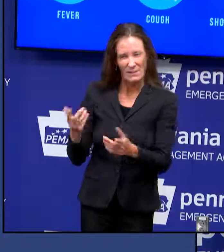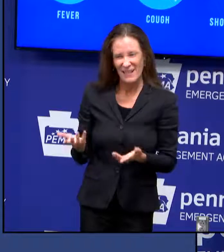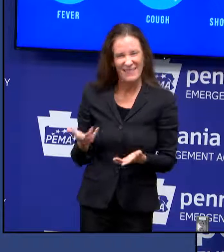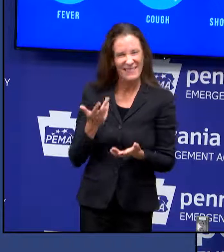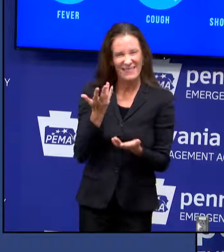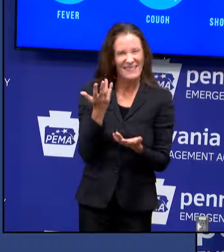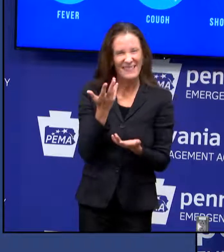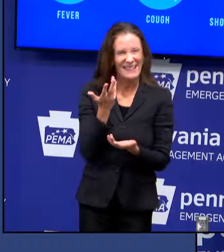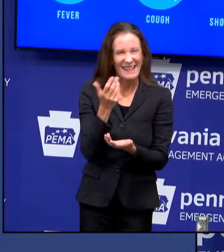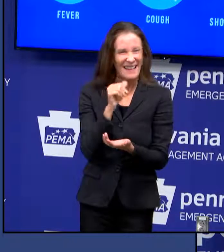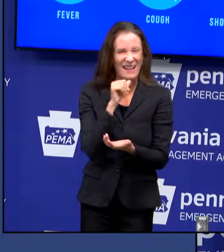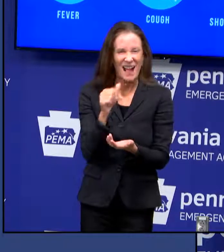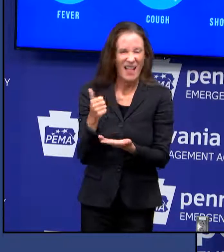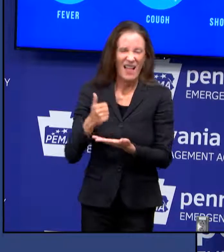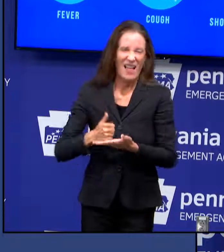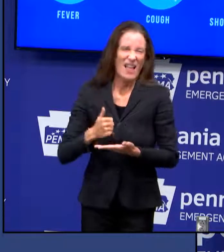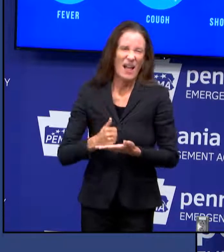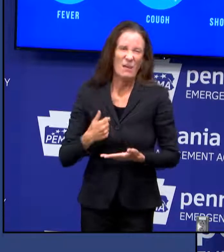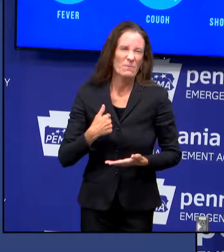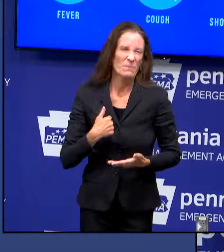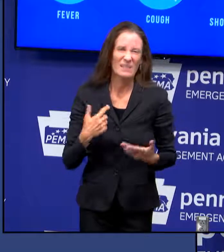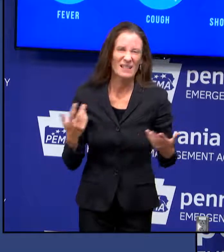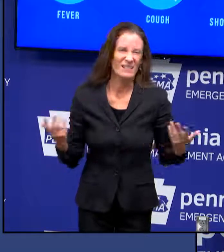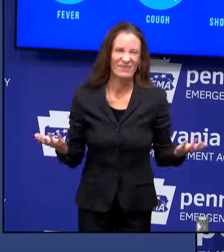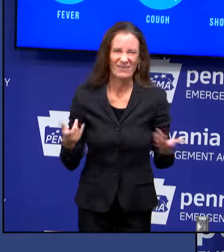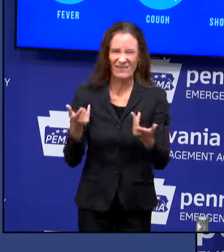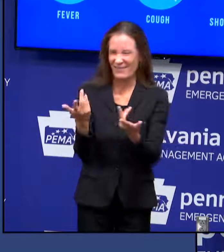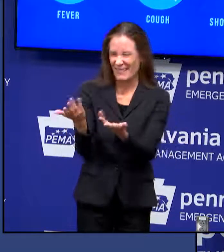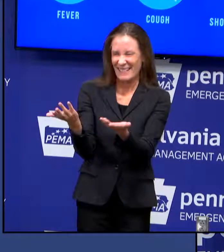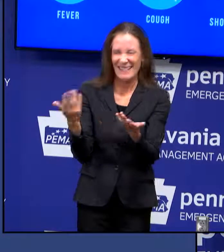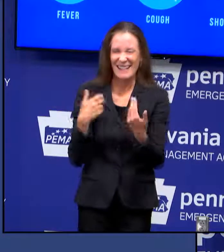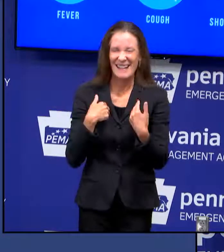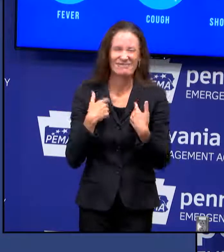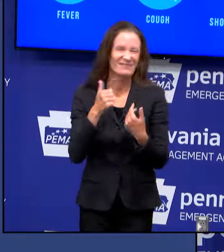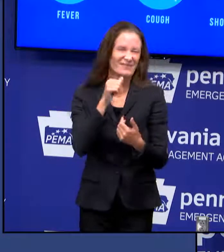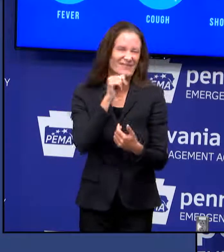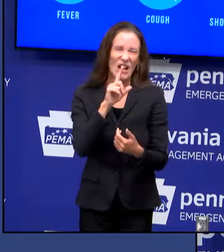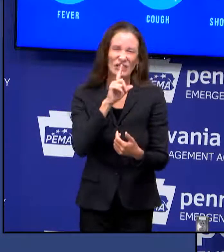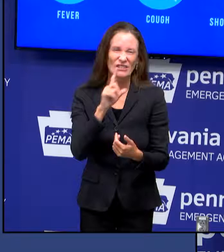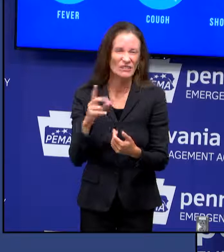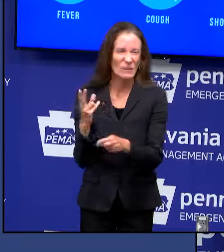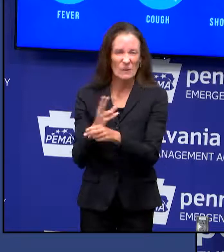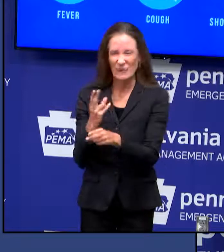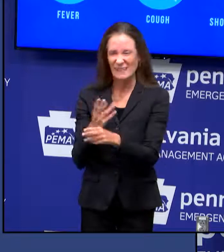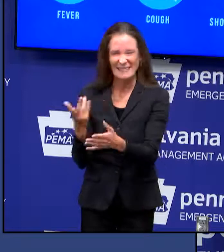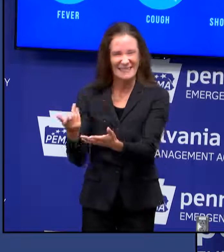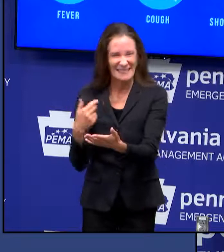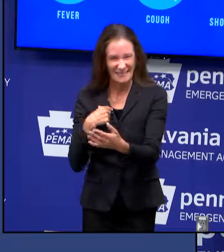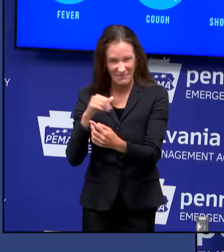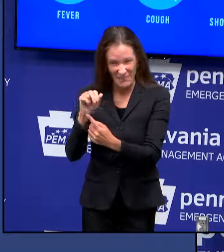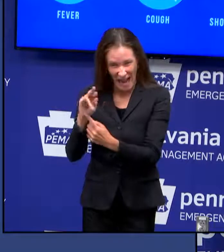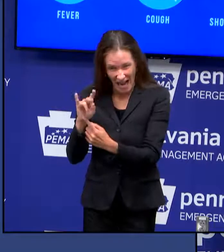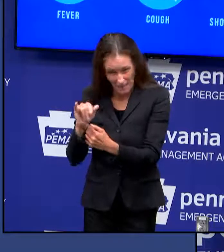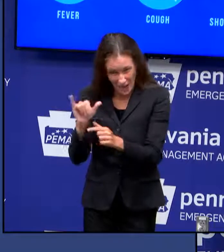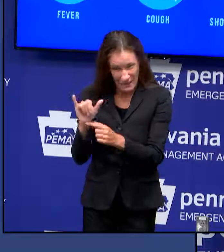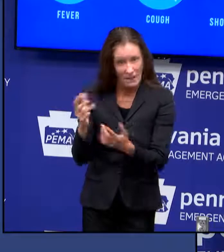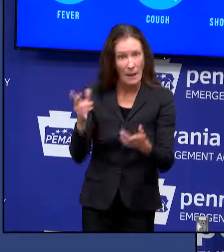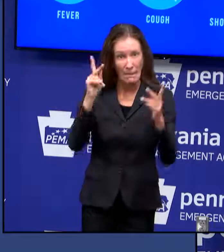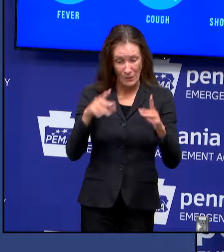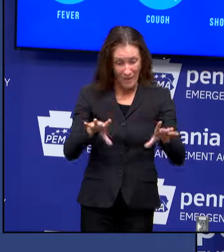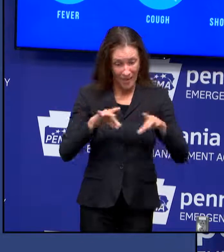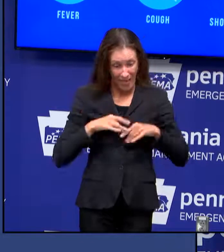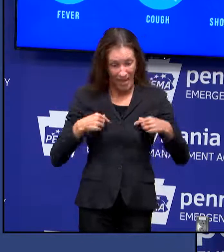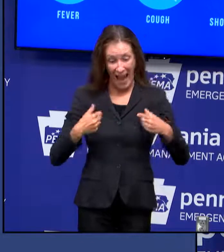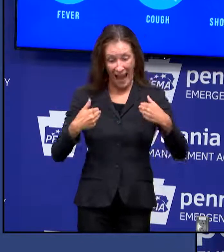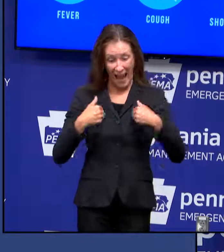novel coronavirus. It's a new virus. And so how long those antibodies last, how robust the